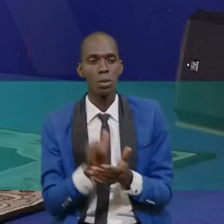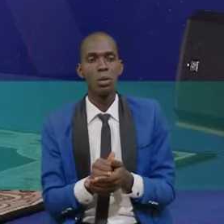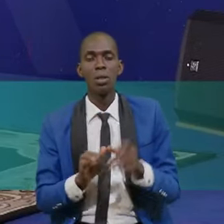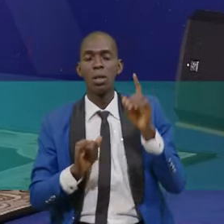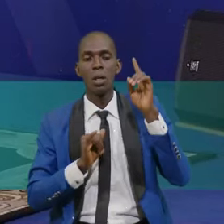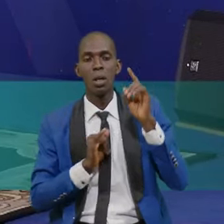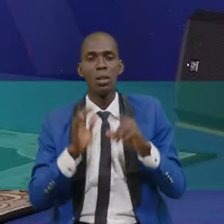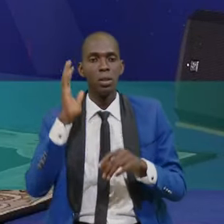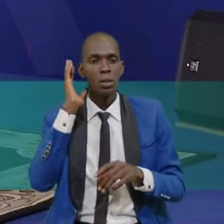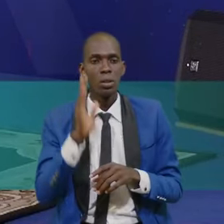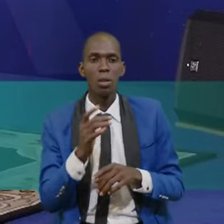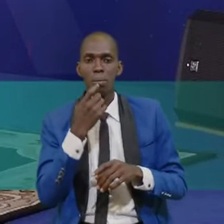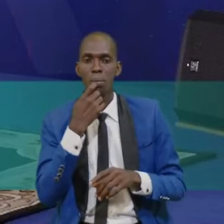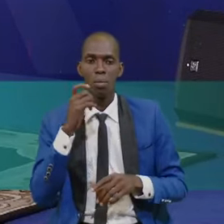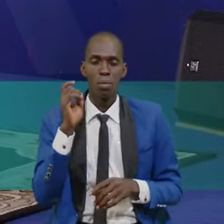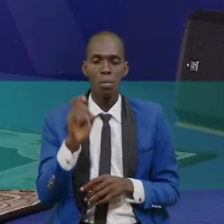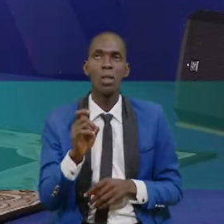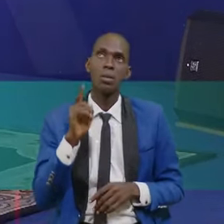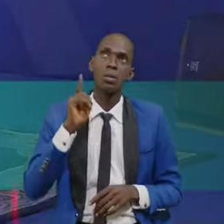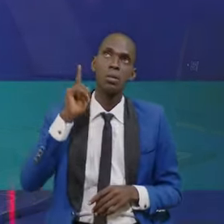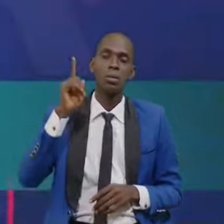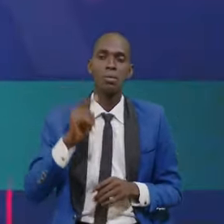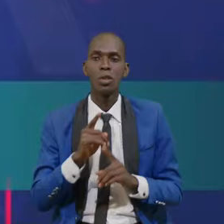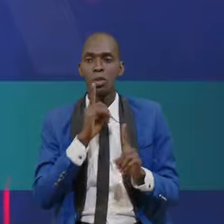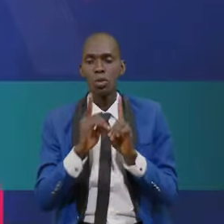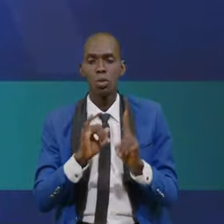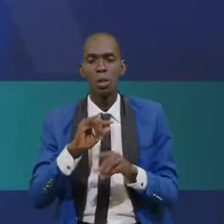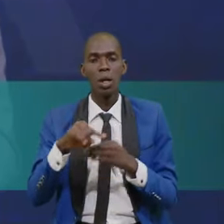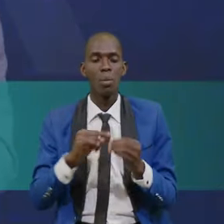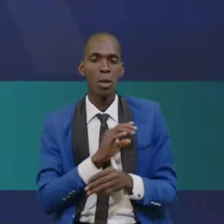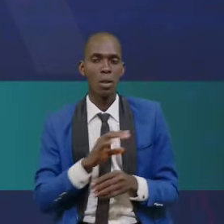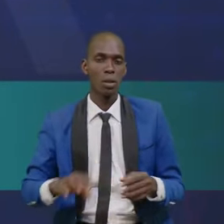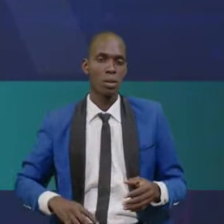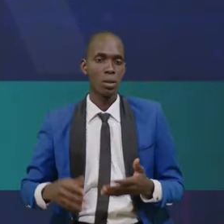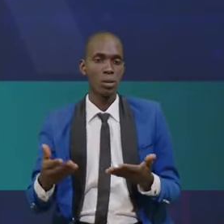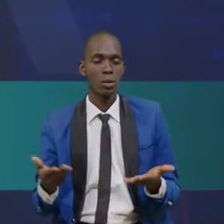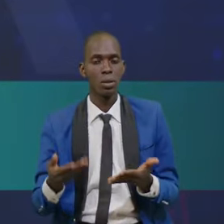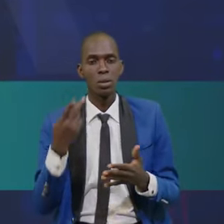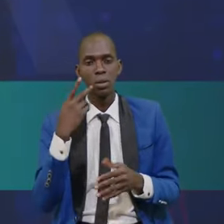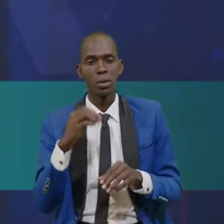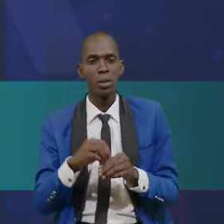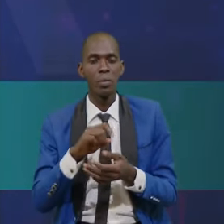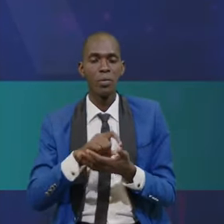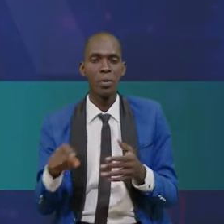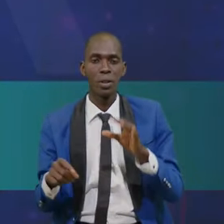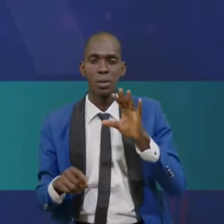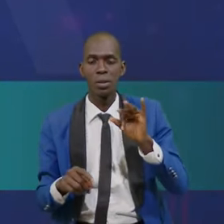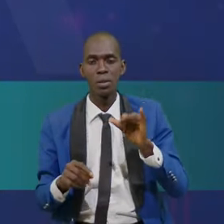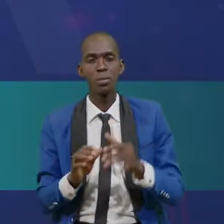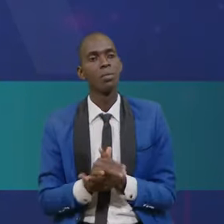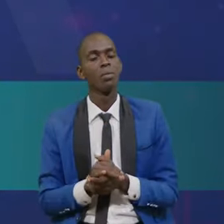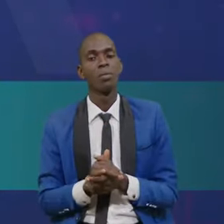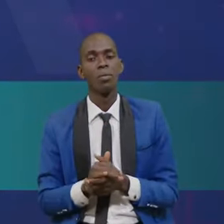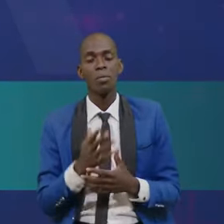shall command him. He's talking about Christ. Look at verse 19. Verse 19 says, "And it shall